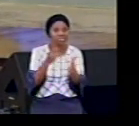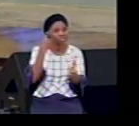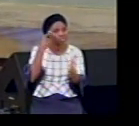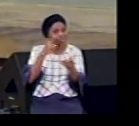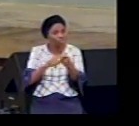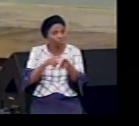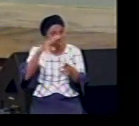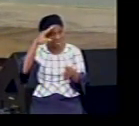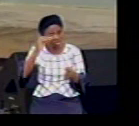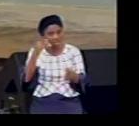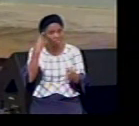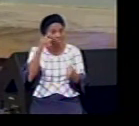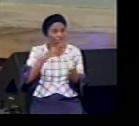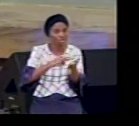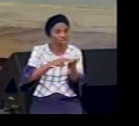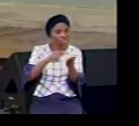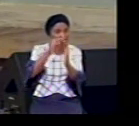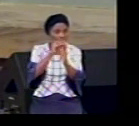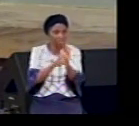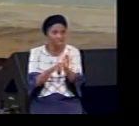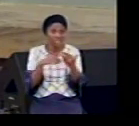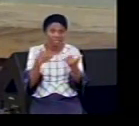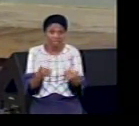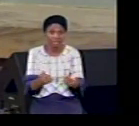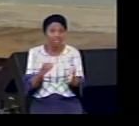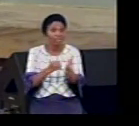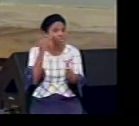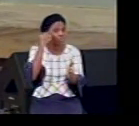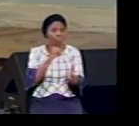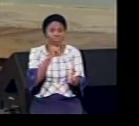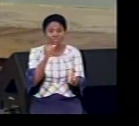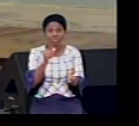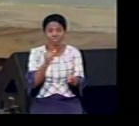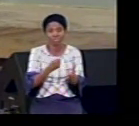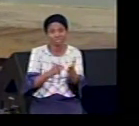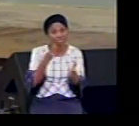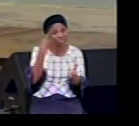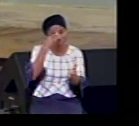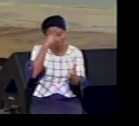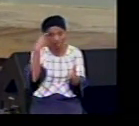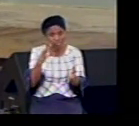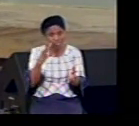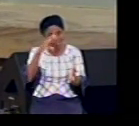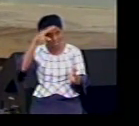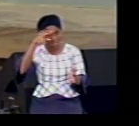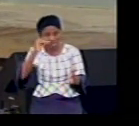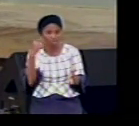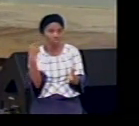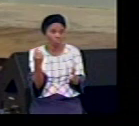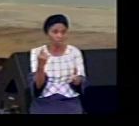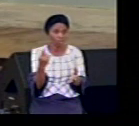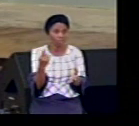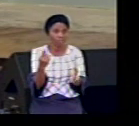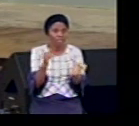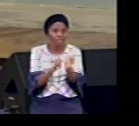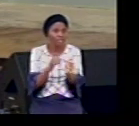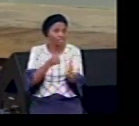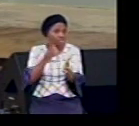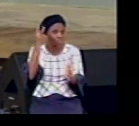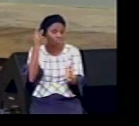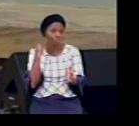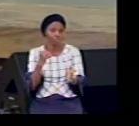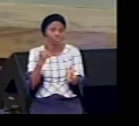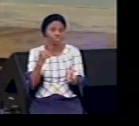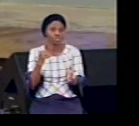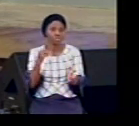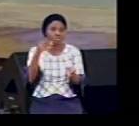righteousness. Now, it was not written for his sake alone that it was imputed to